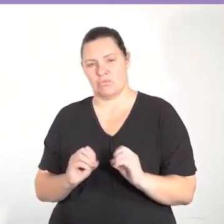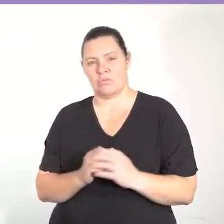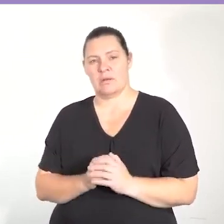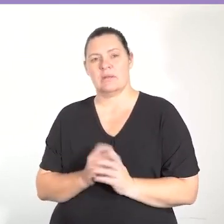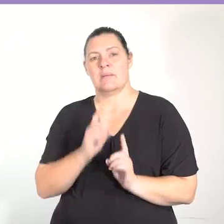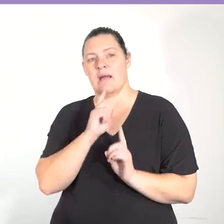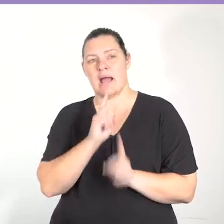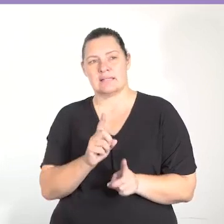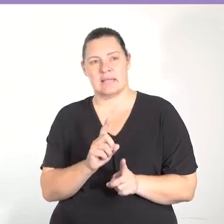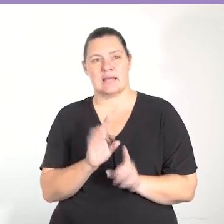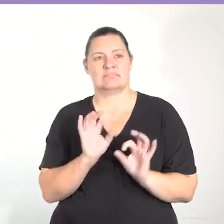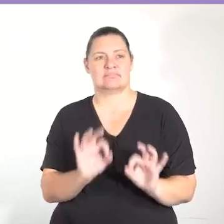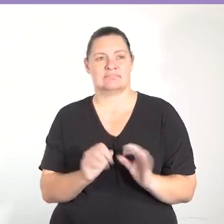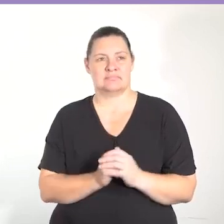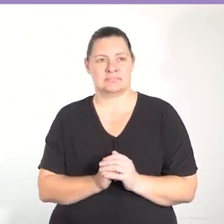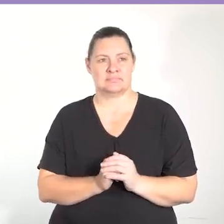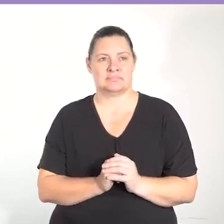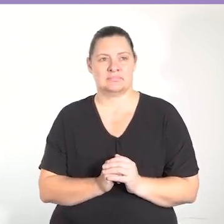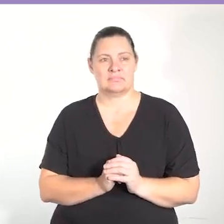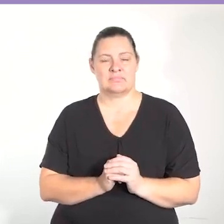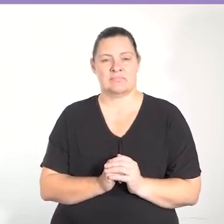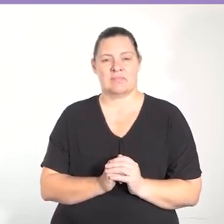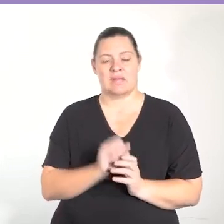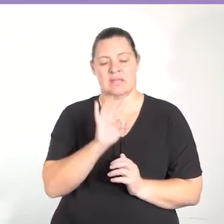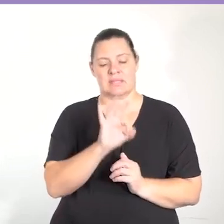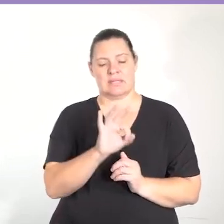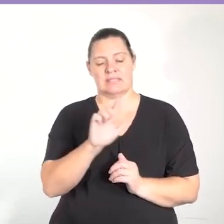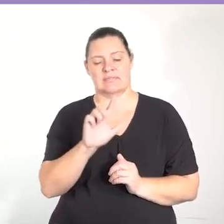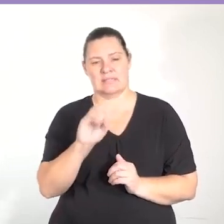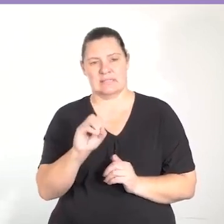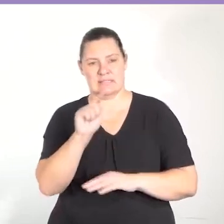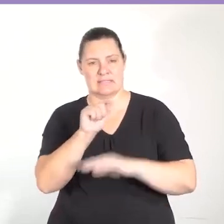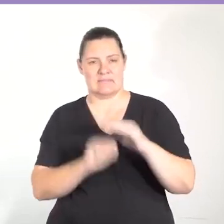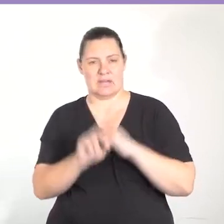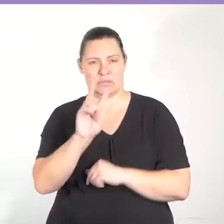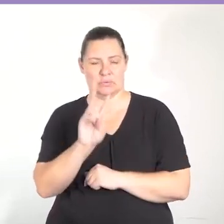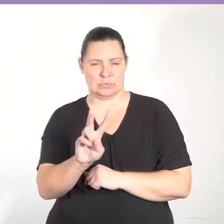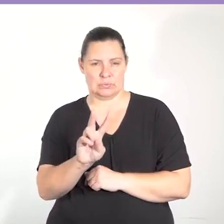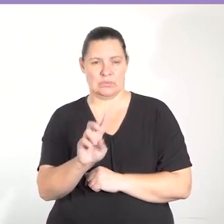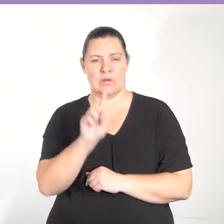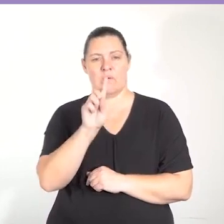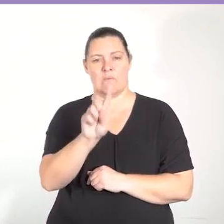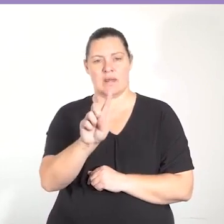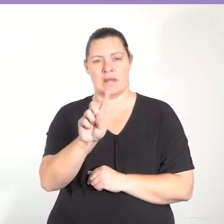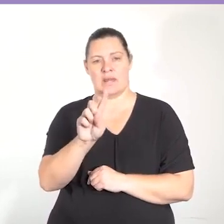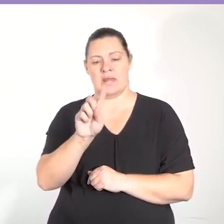is 0. There are no remainders there. So our answer for 370 divided by 2